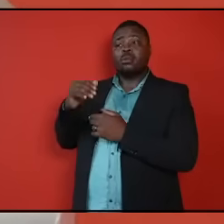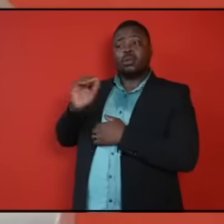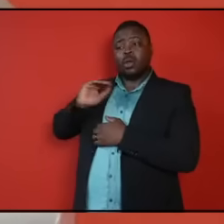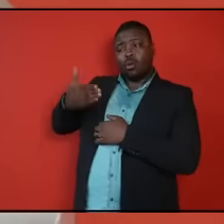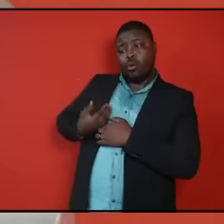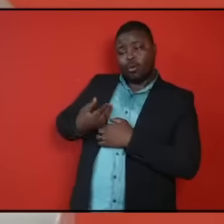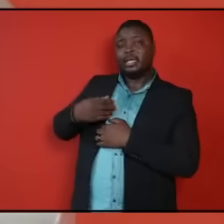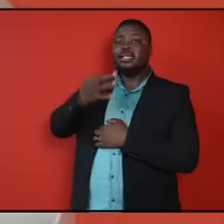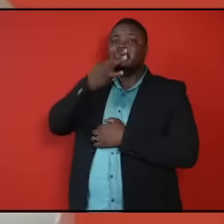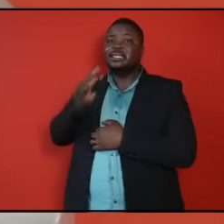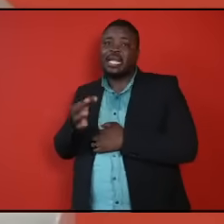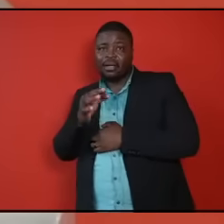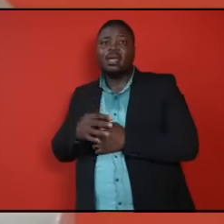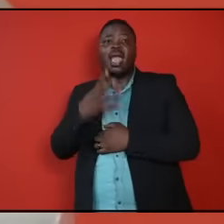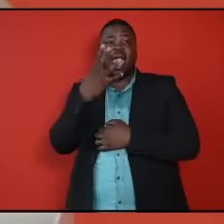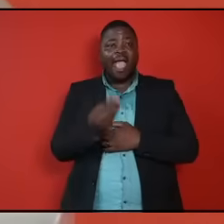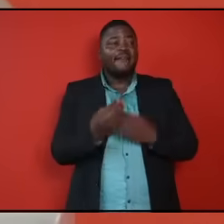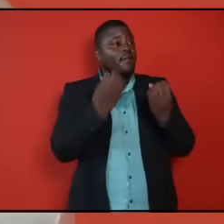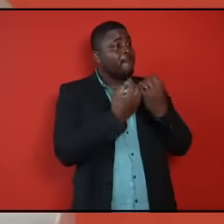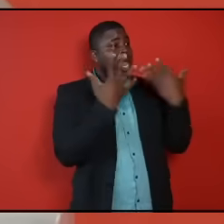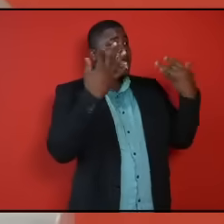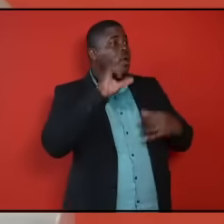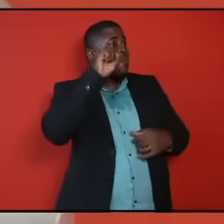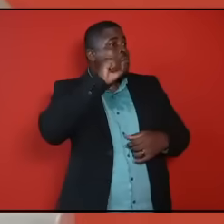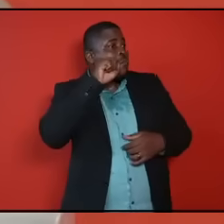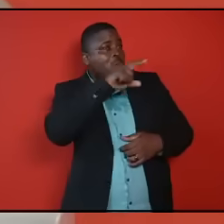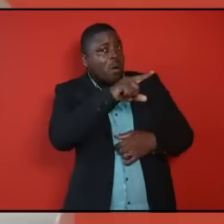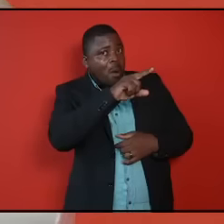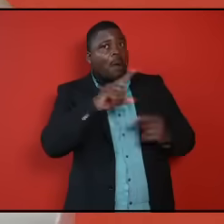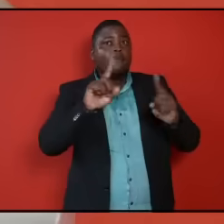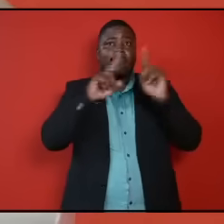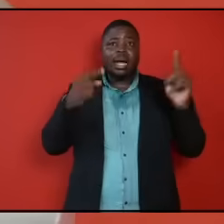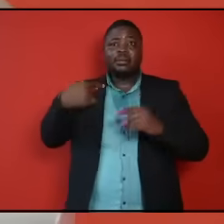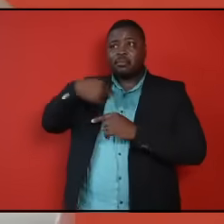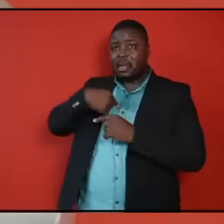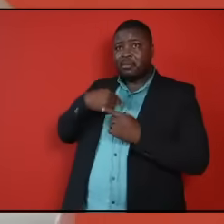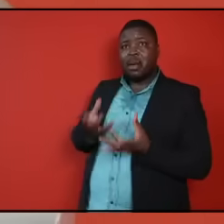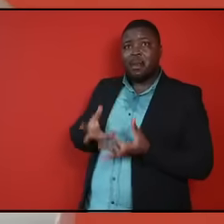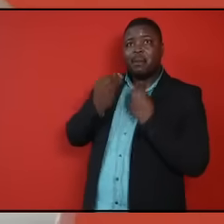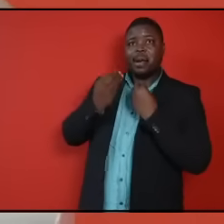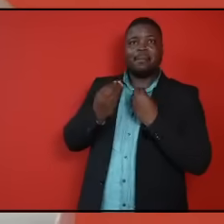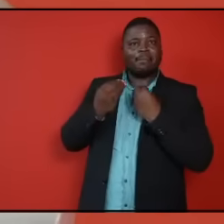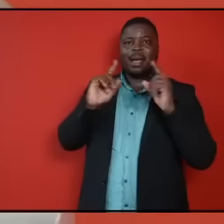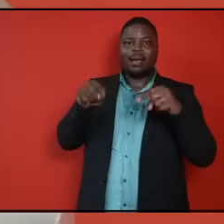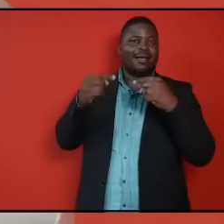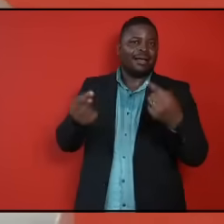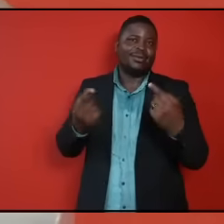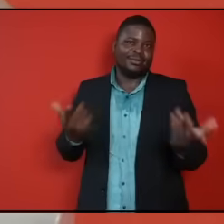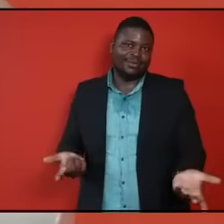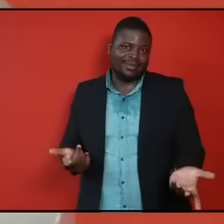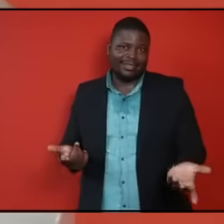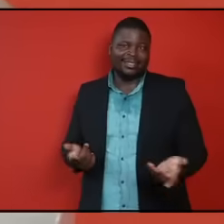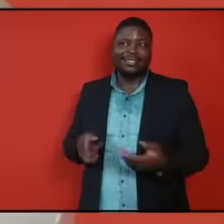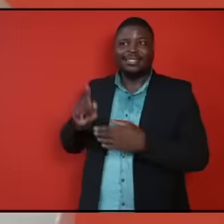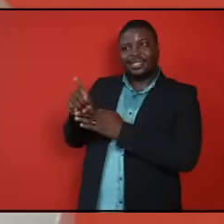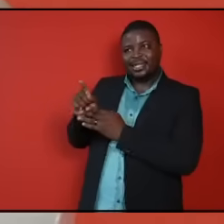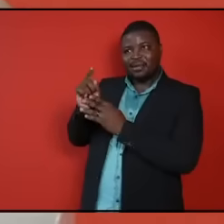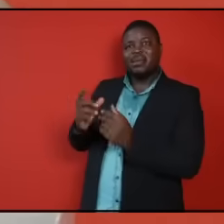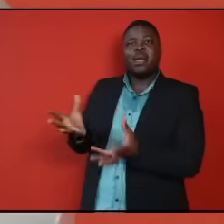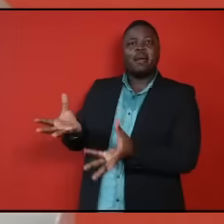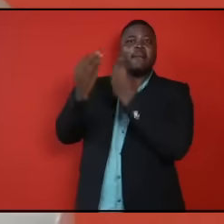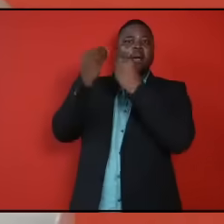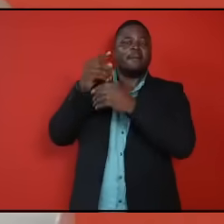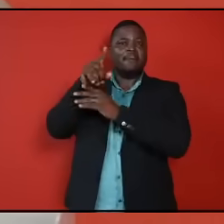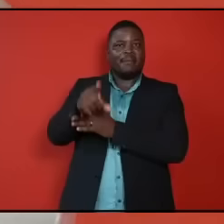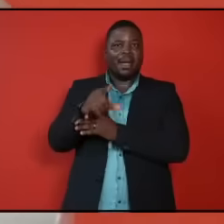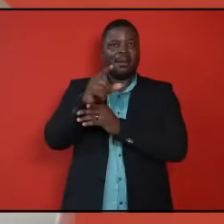me. Huh? You were passed by a proper taxi with a nice sound